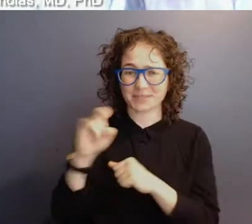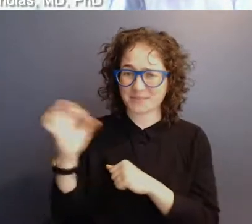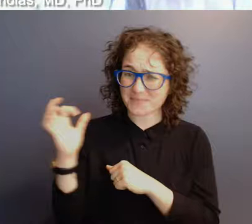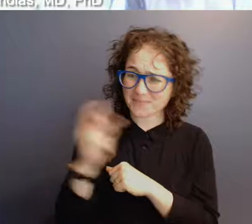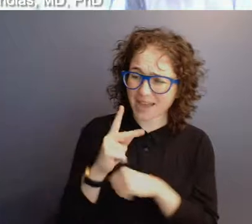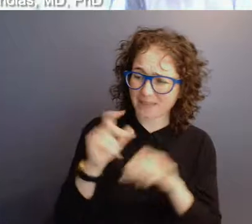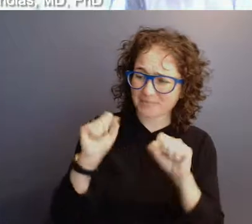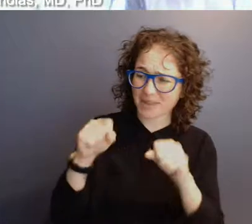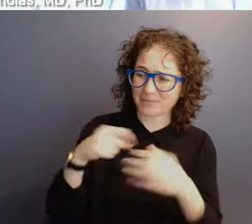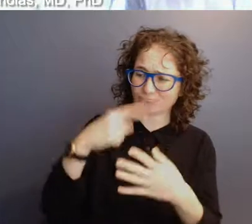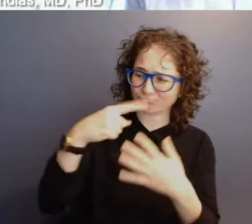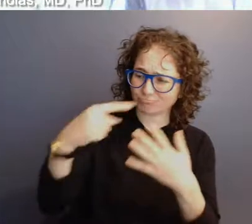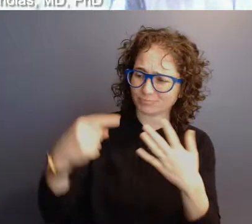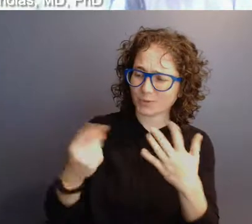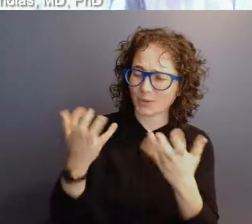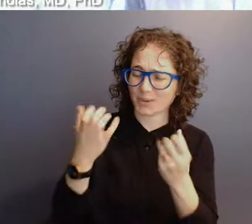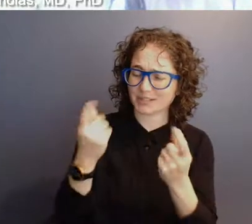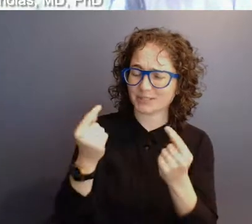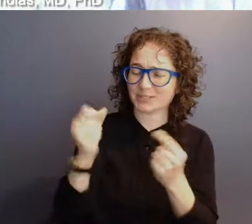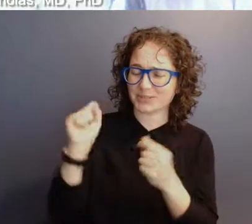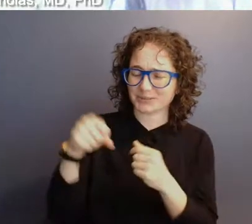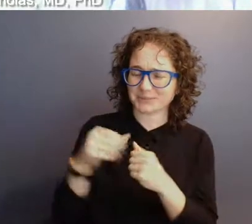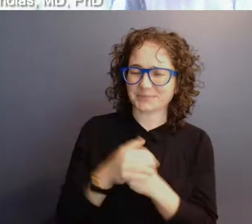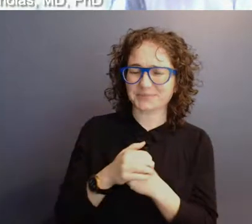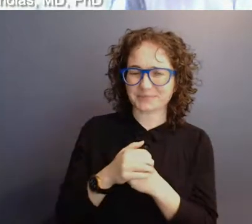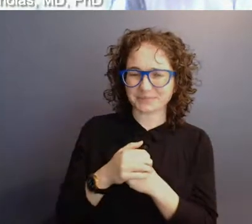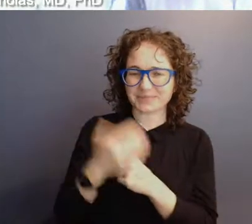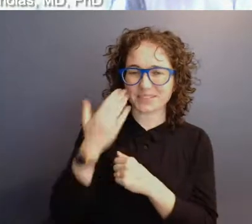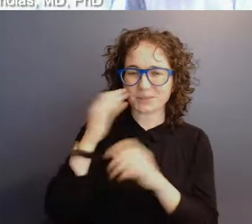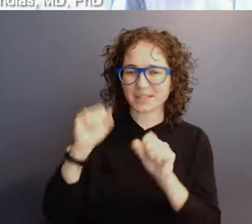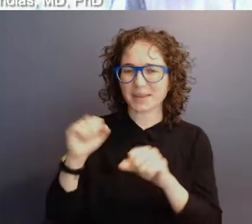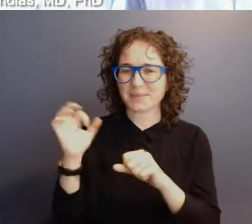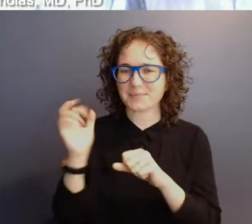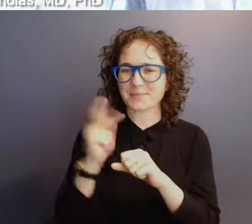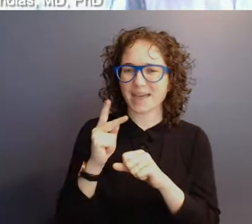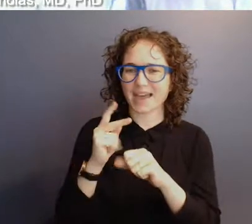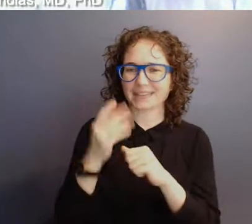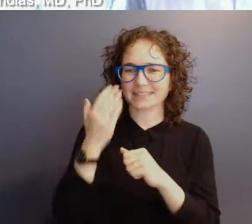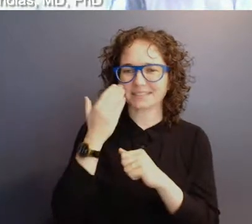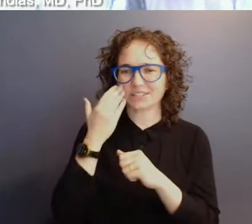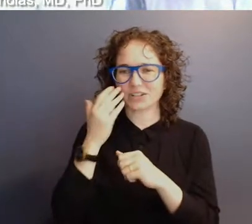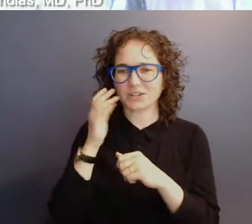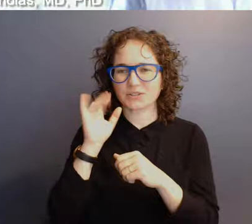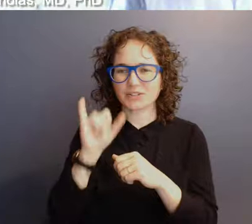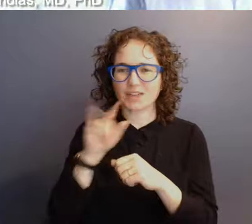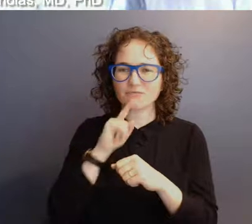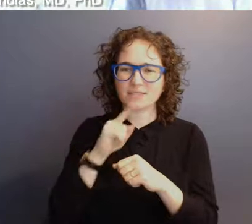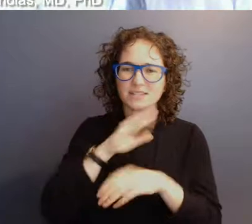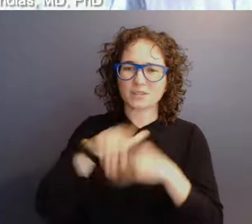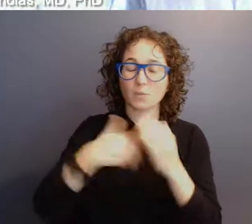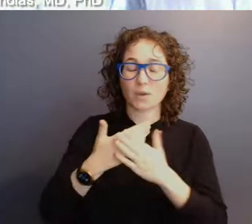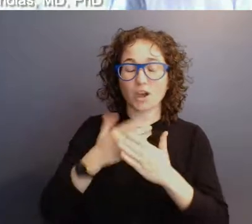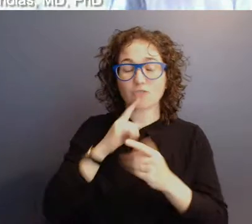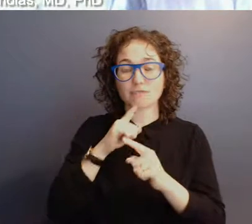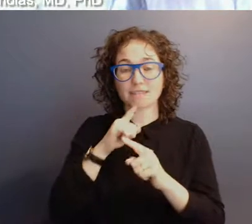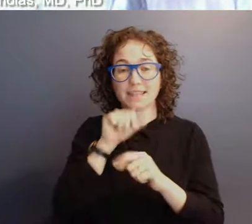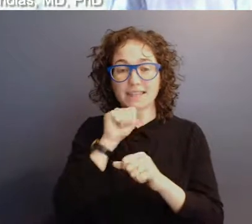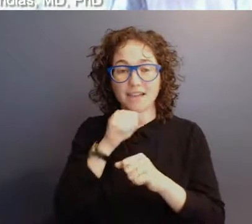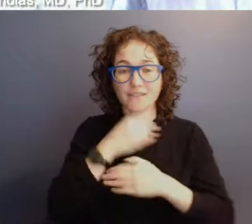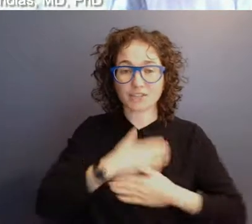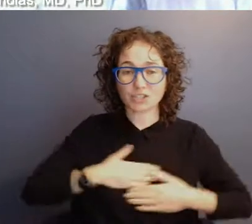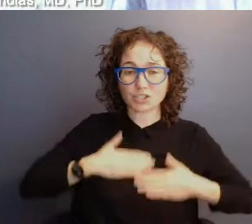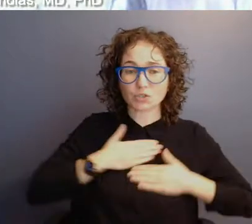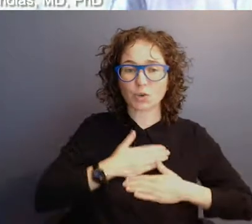things that we want to do, to get back to those sort of things that we all love and enjoy, the things that we feel like are the essence